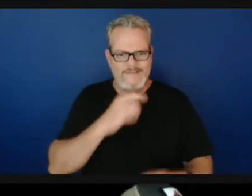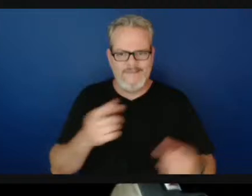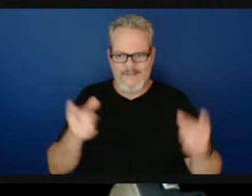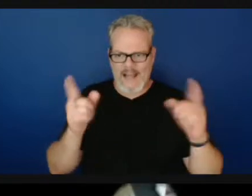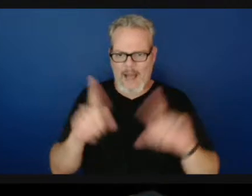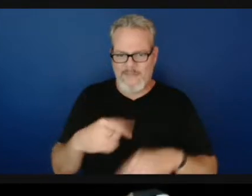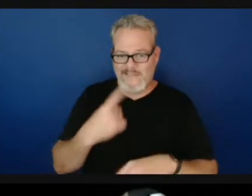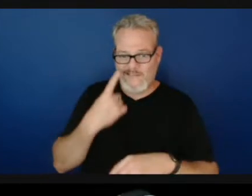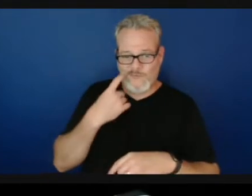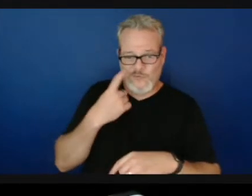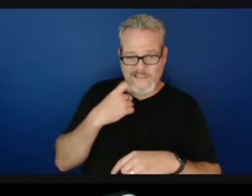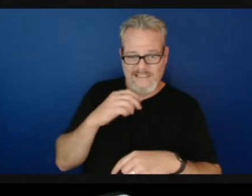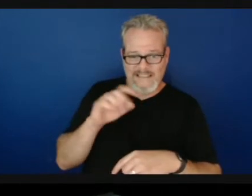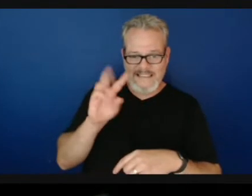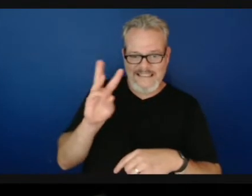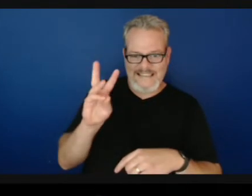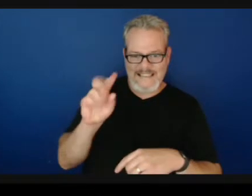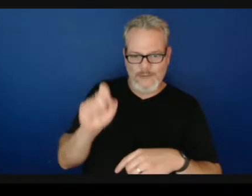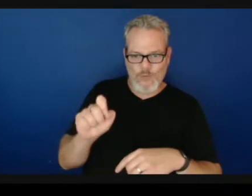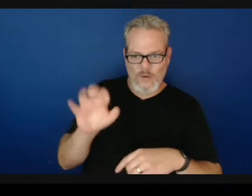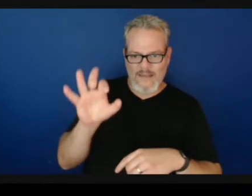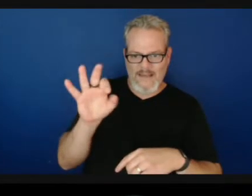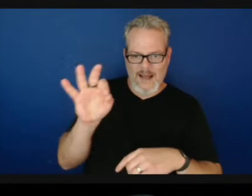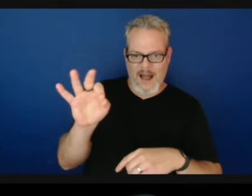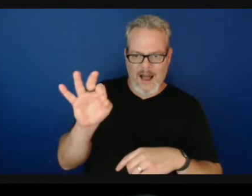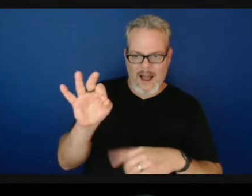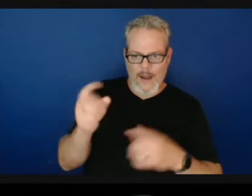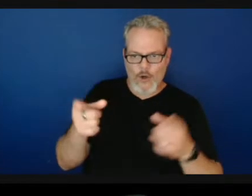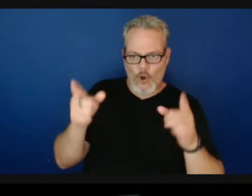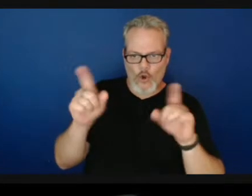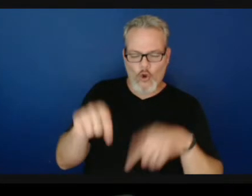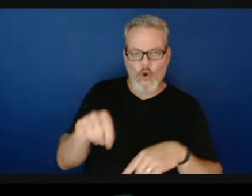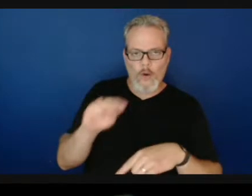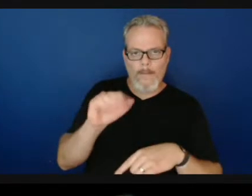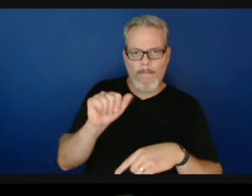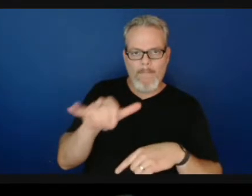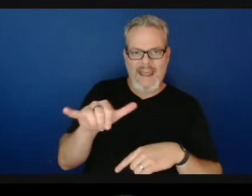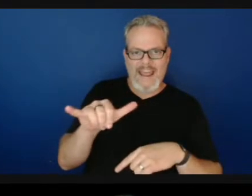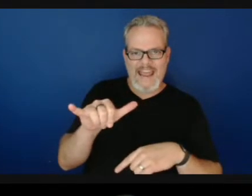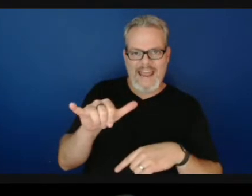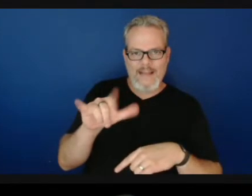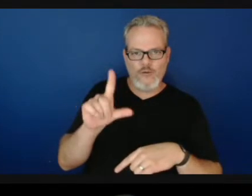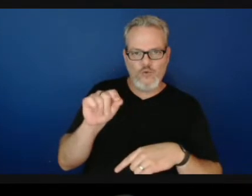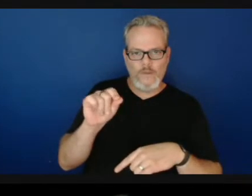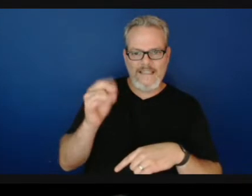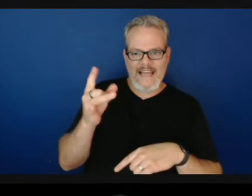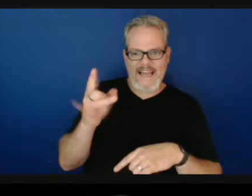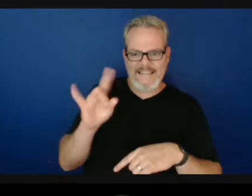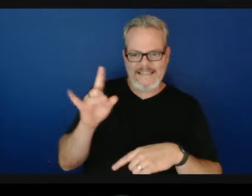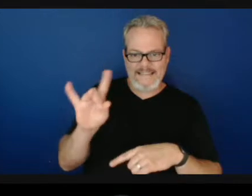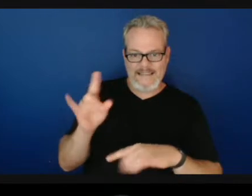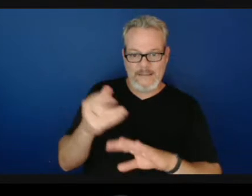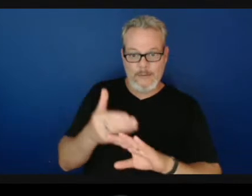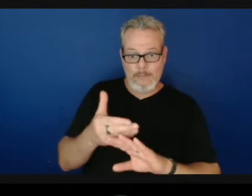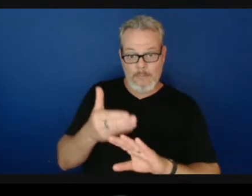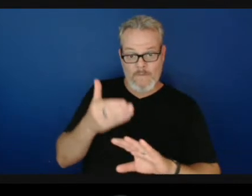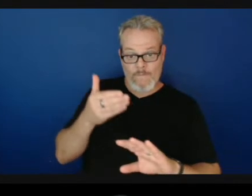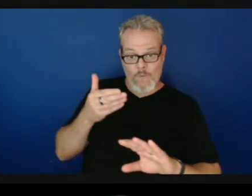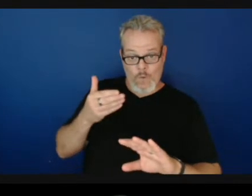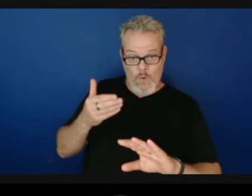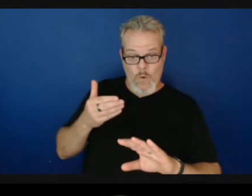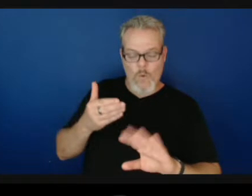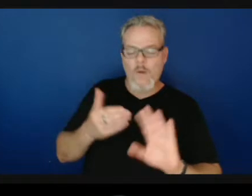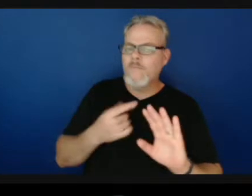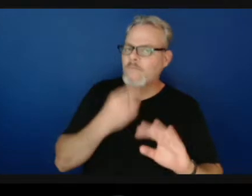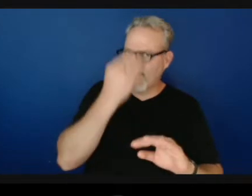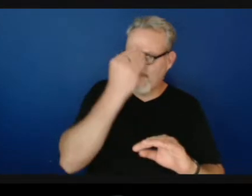recent big one was a 6.9 that occurred in May 2018. Prior to that, also, let me just say